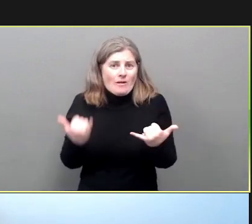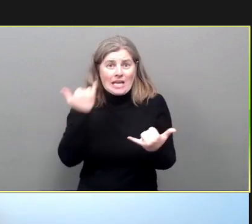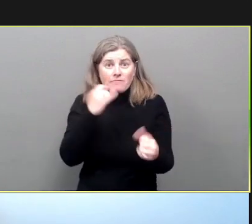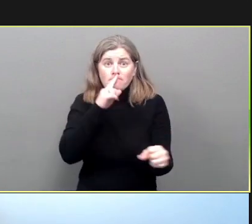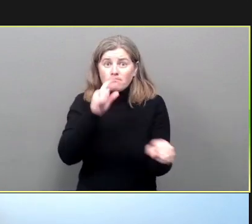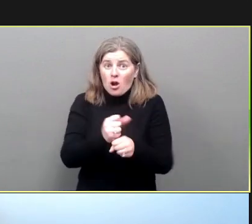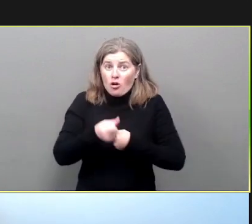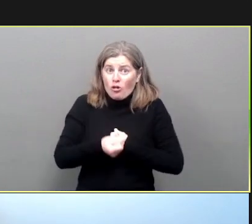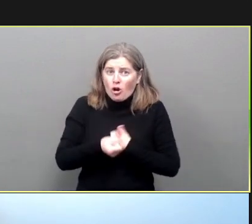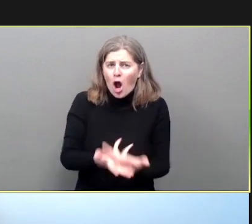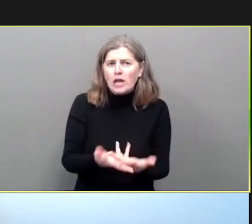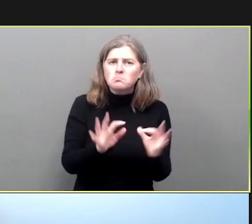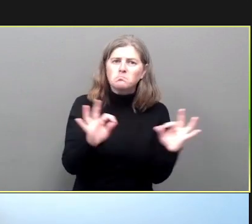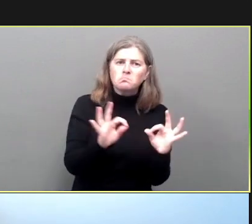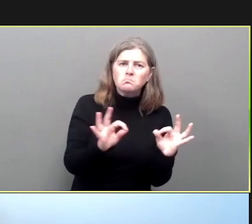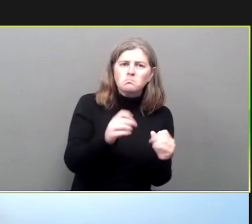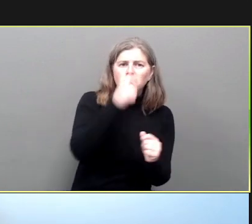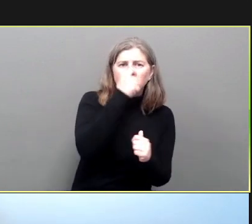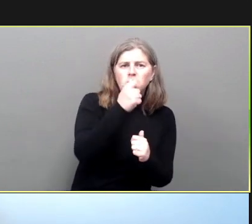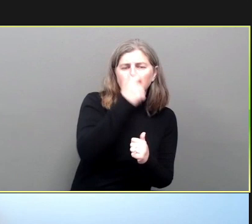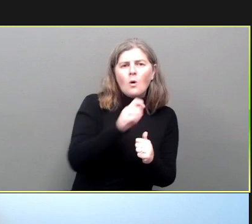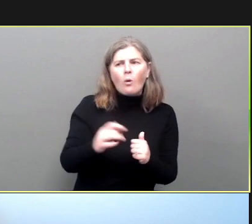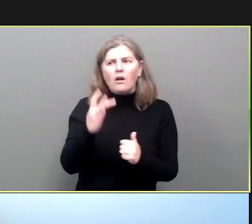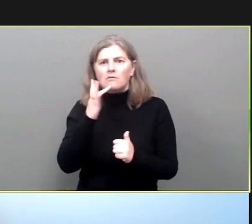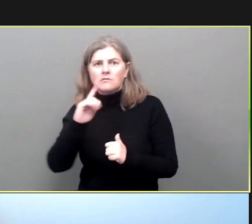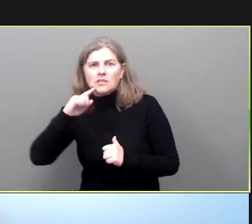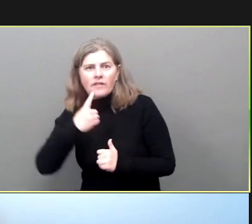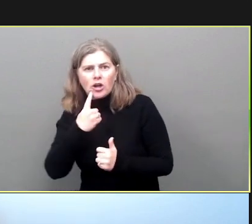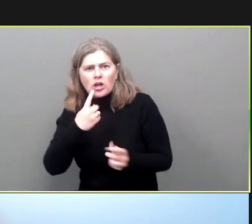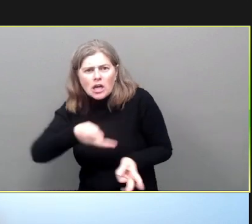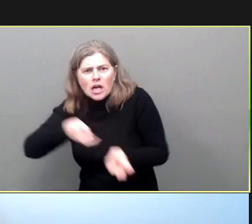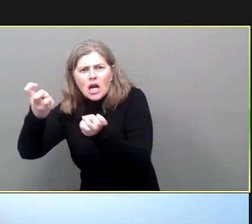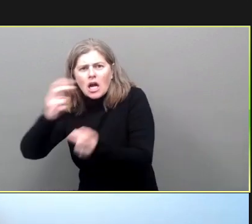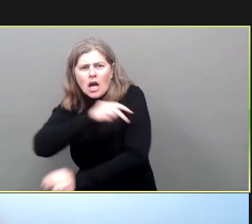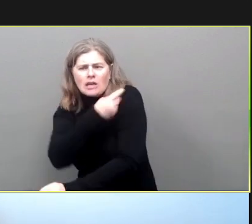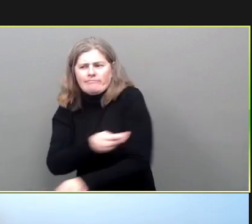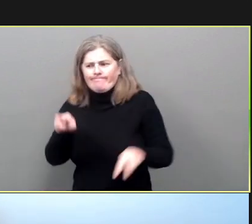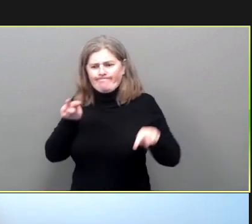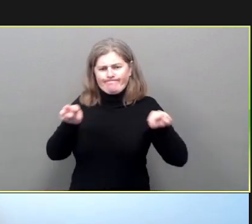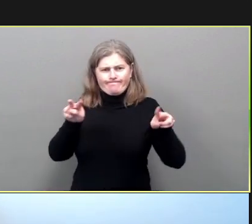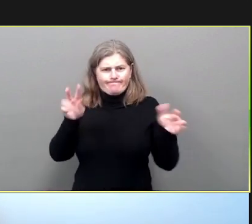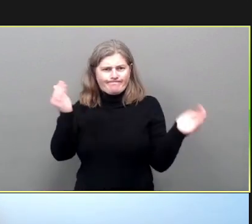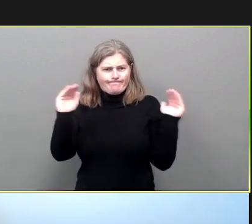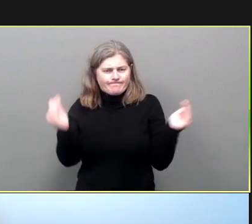cause milder or more severe disease as compared to prior